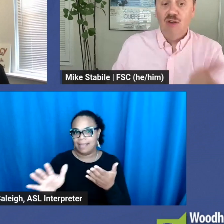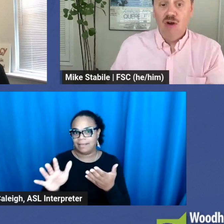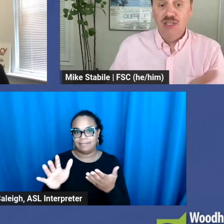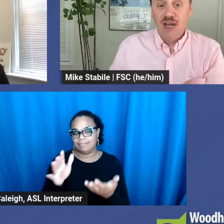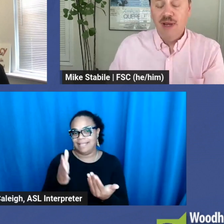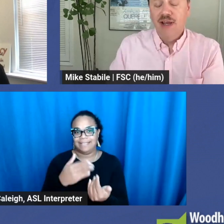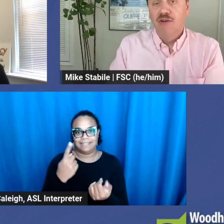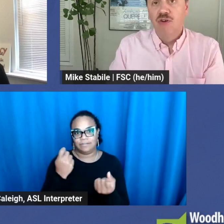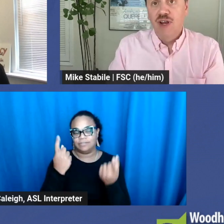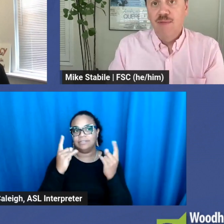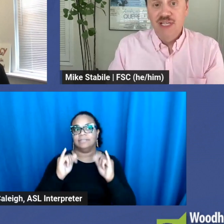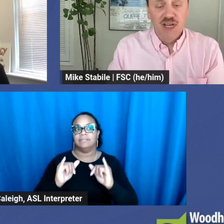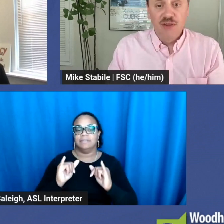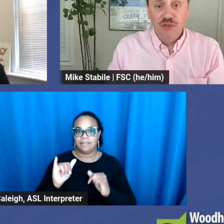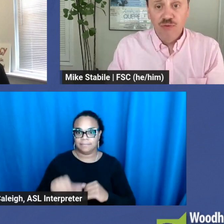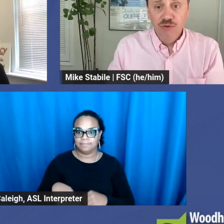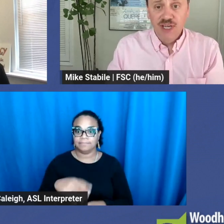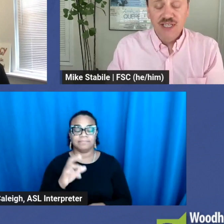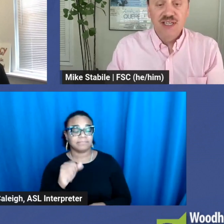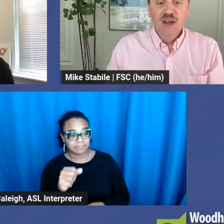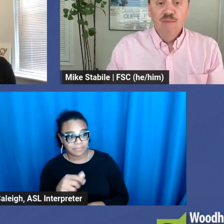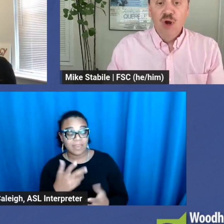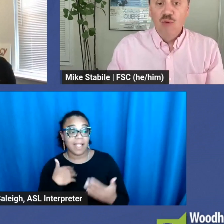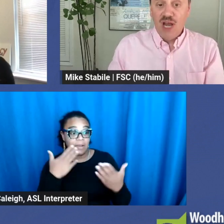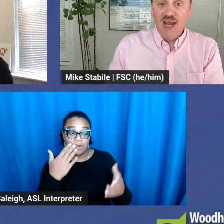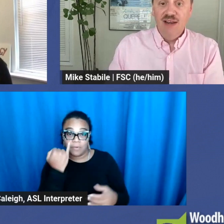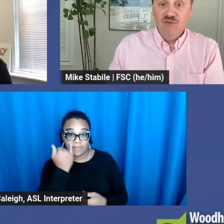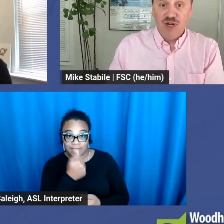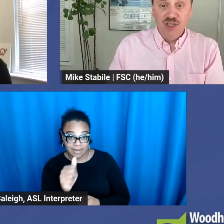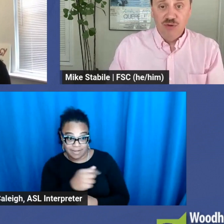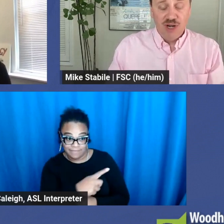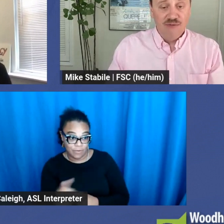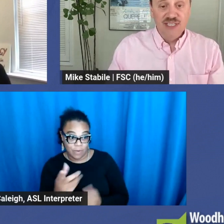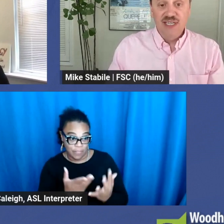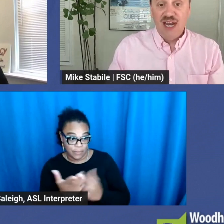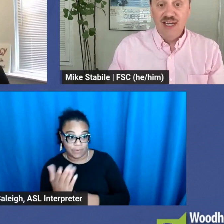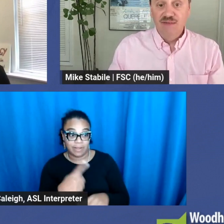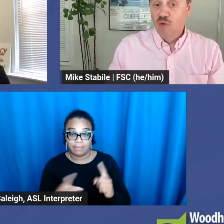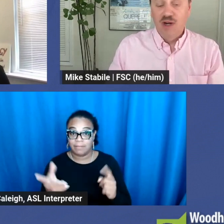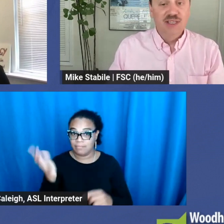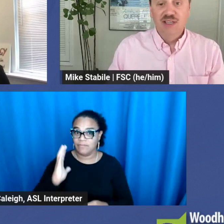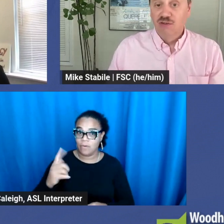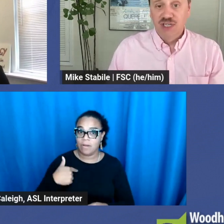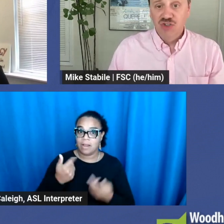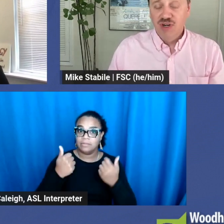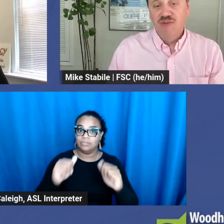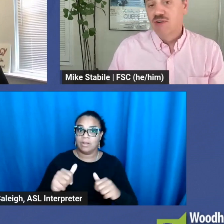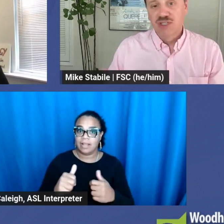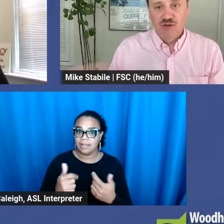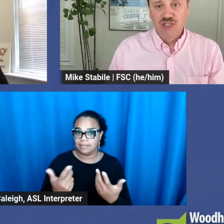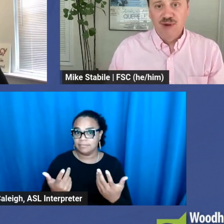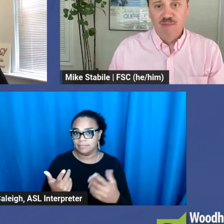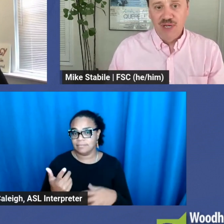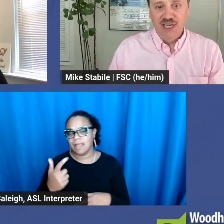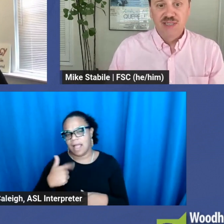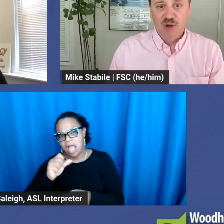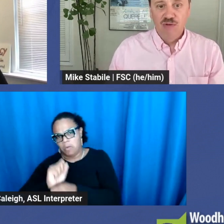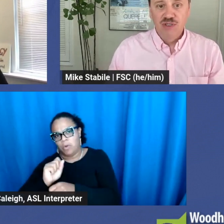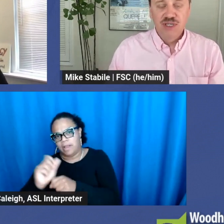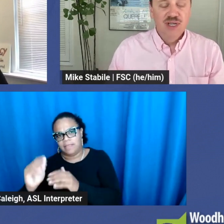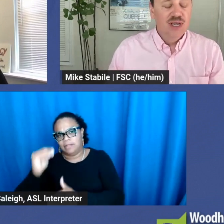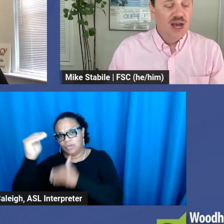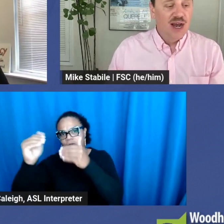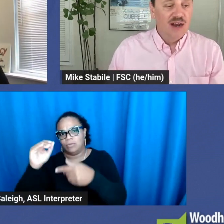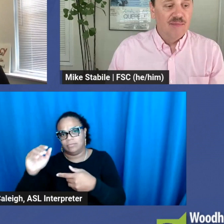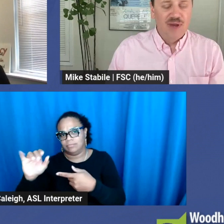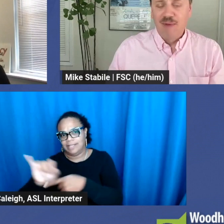takes a long time. I don't know if anybody's gone through this, but when I have tried to do it, obviously I work in the adult industry. I have no concerns about being